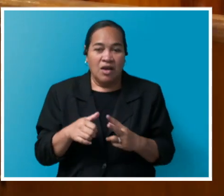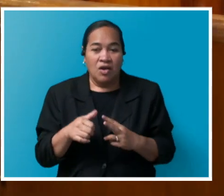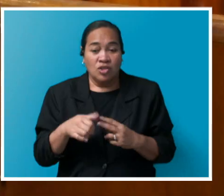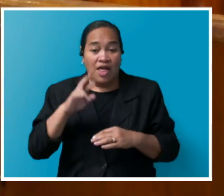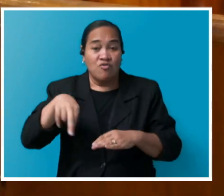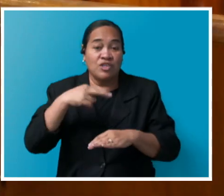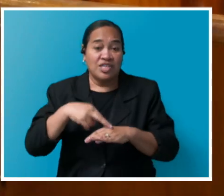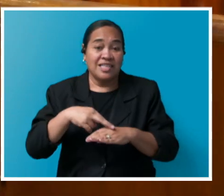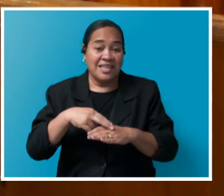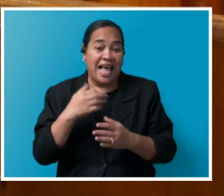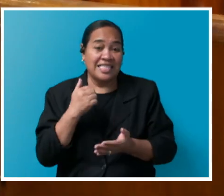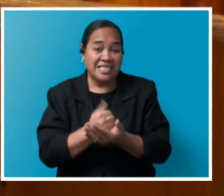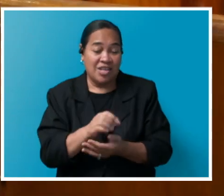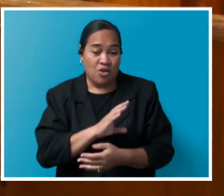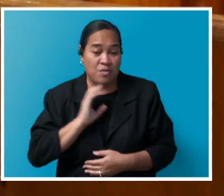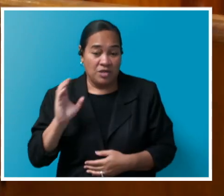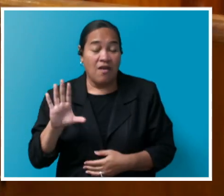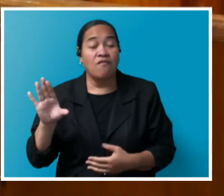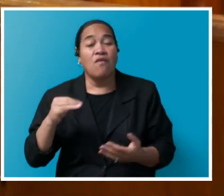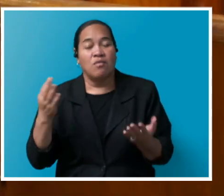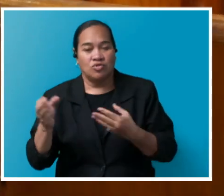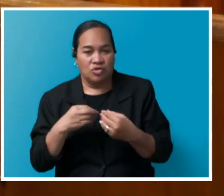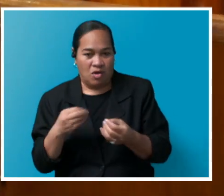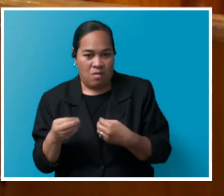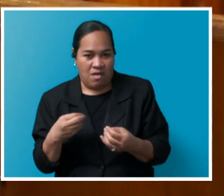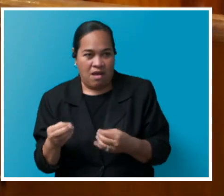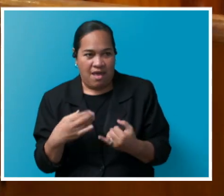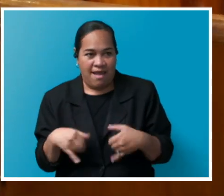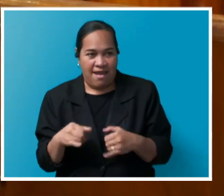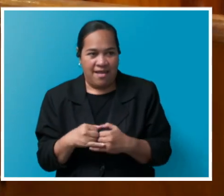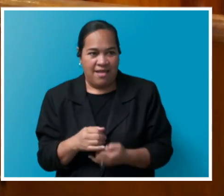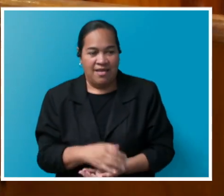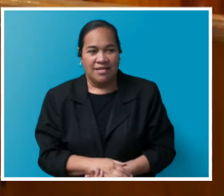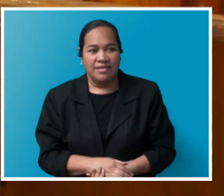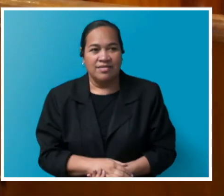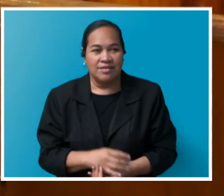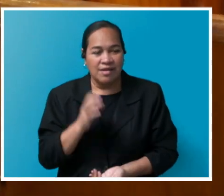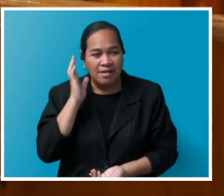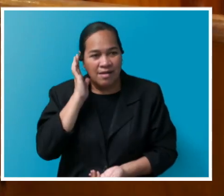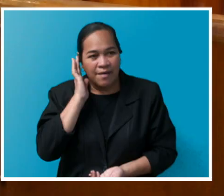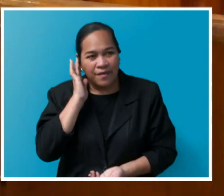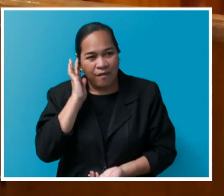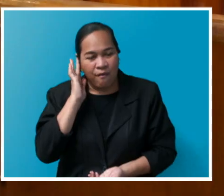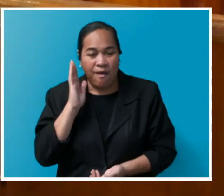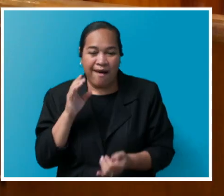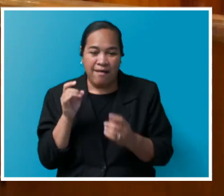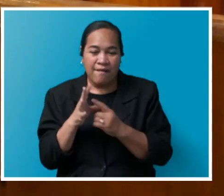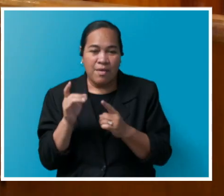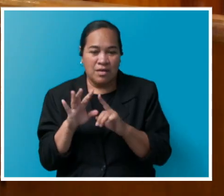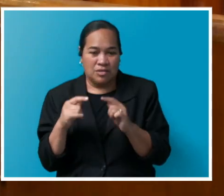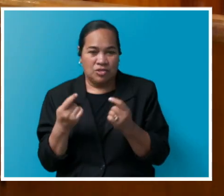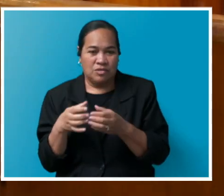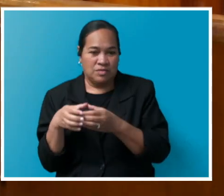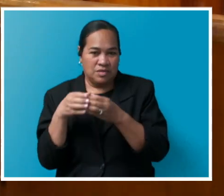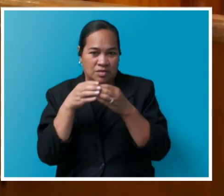Assistance Mission was for Solomon Islands. Ramsey came out of my report as a special envoy to the Secretary General of